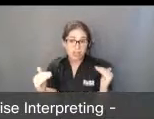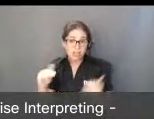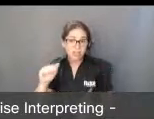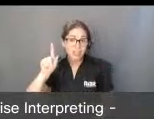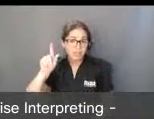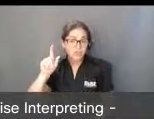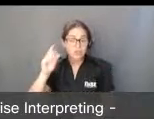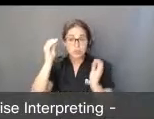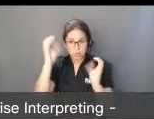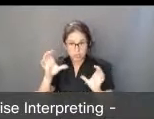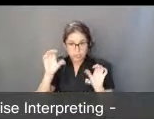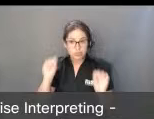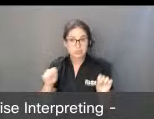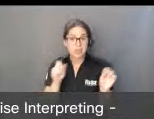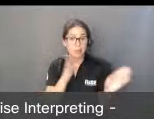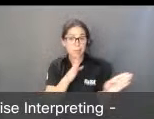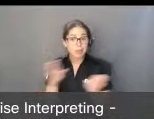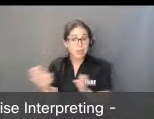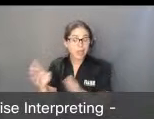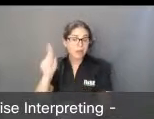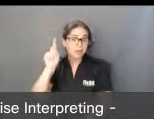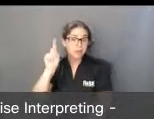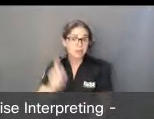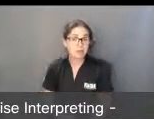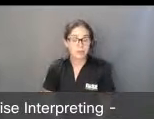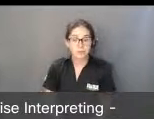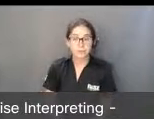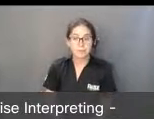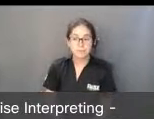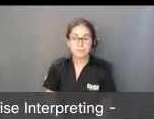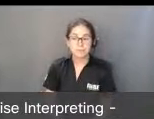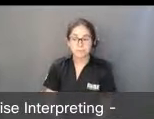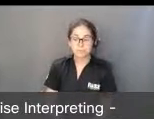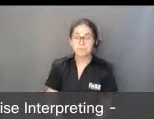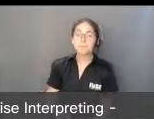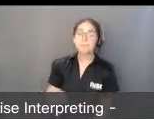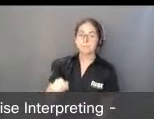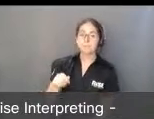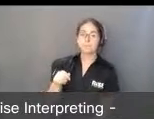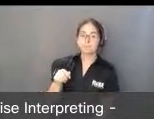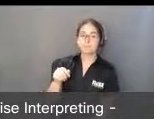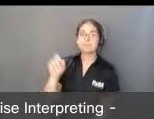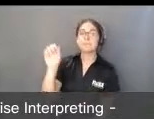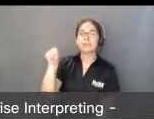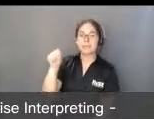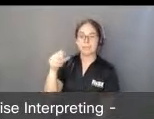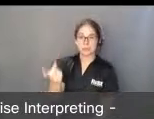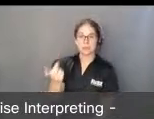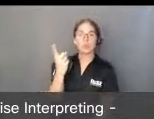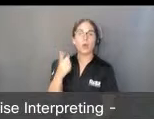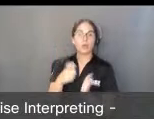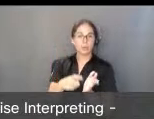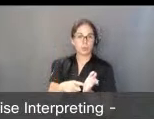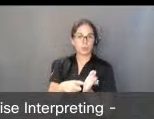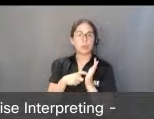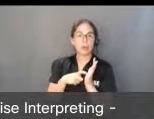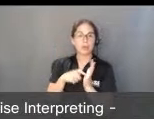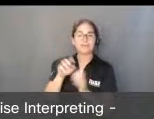can plan accordingly? So yeah, one of the requirements of even